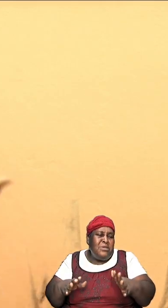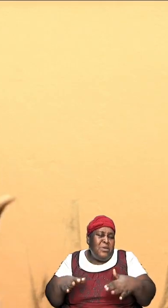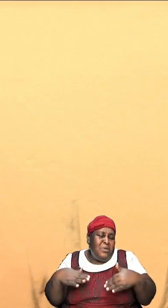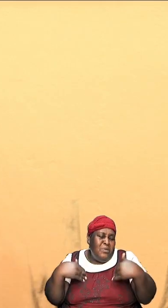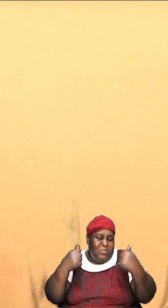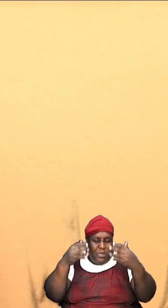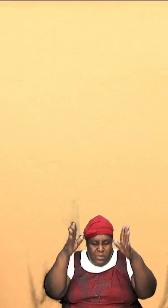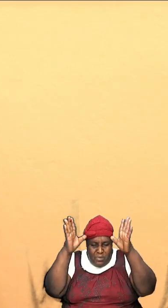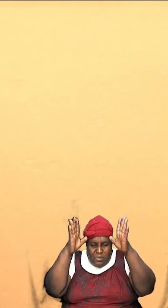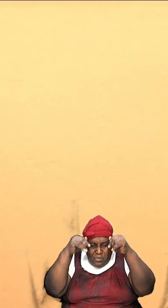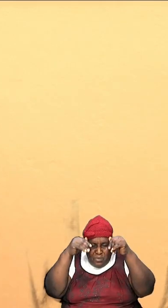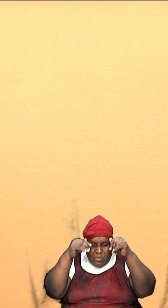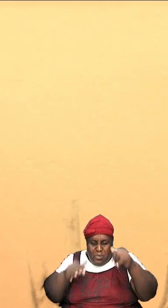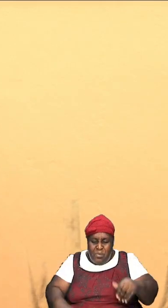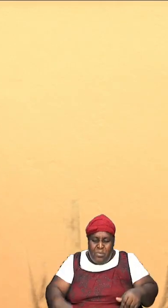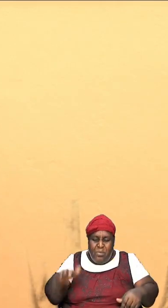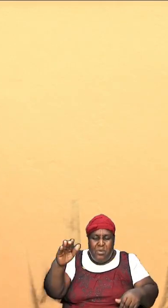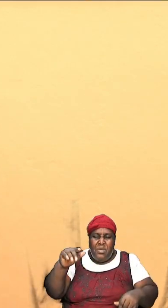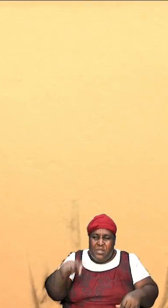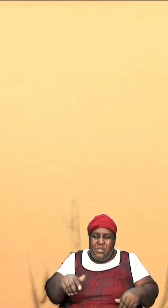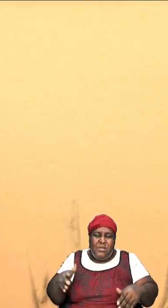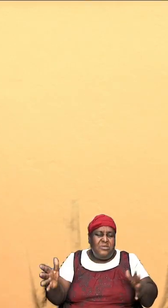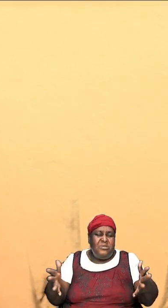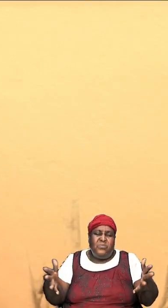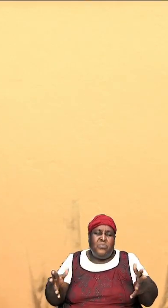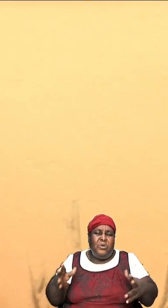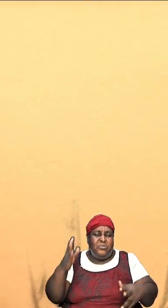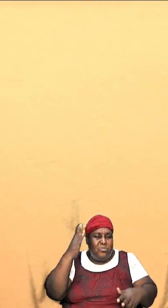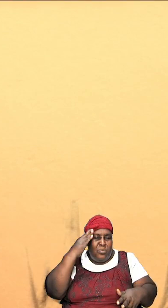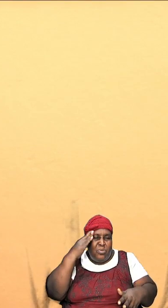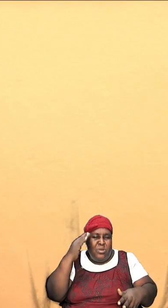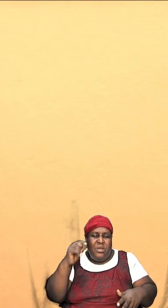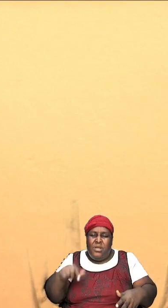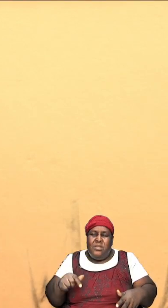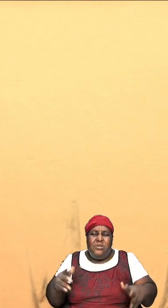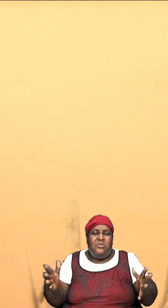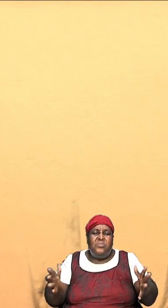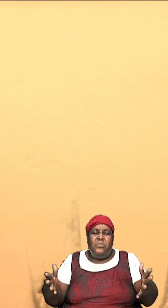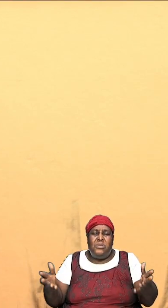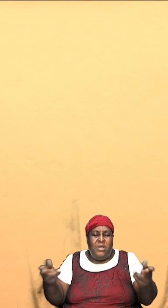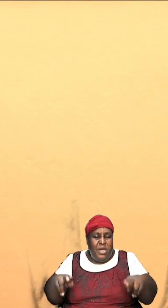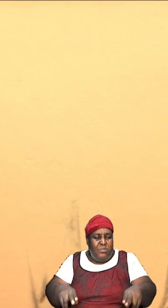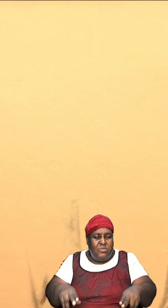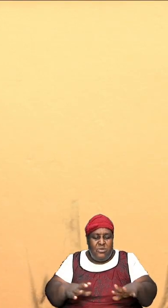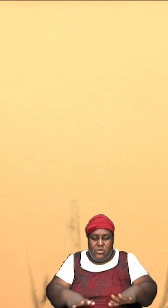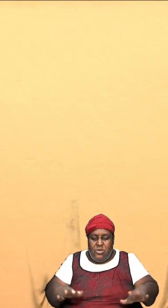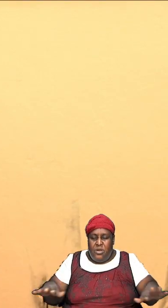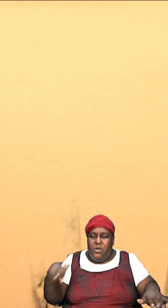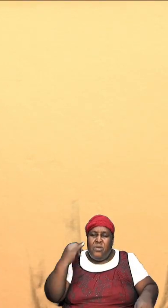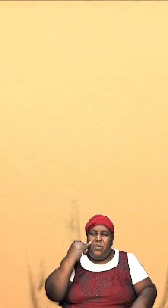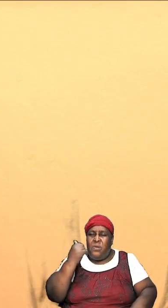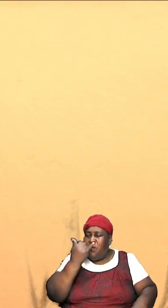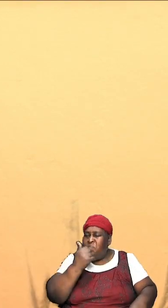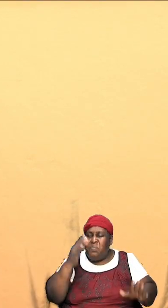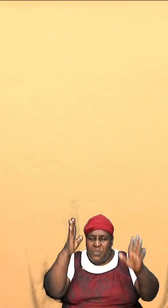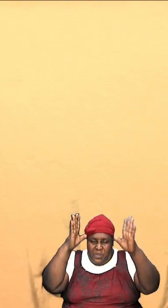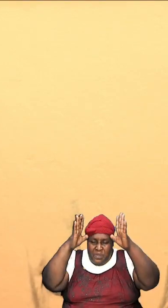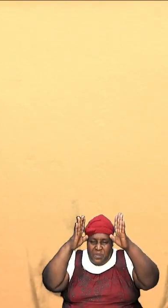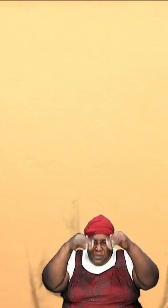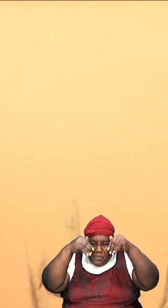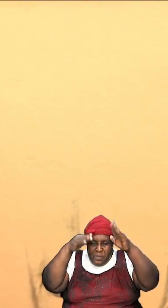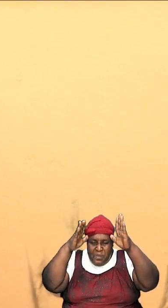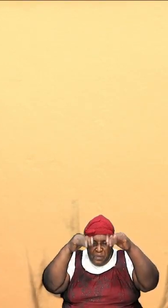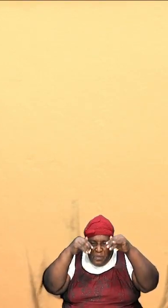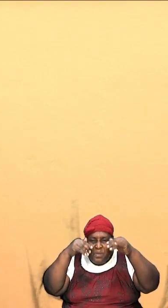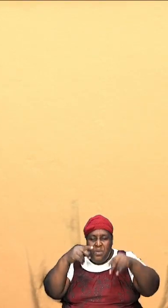all the way up, that this is what he knew. And this is what happened to the children of Israel. Amen. They were stiff-necked people and stubborn set of